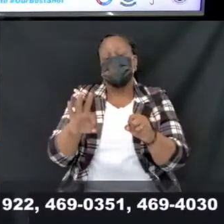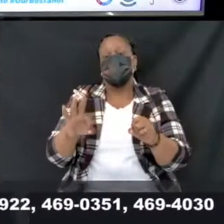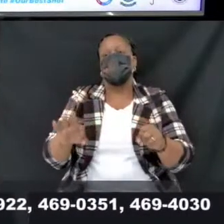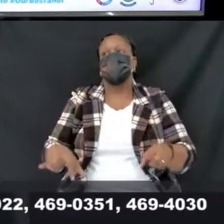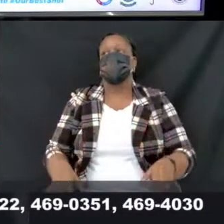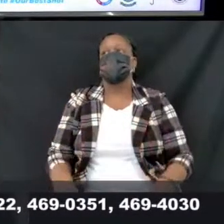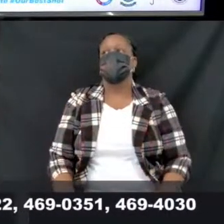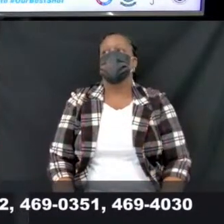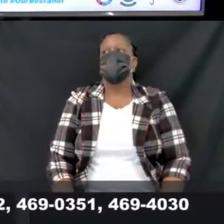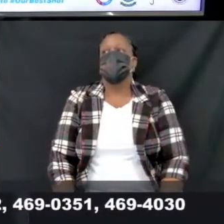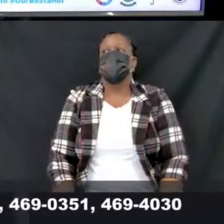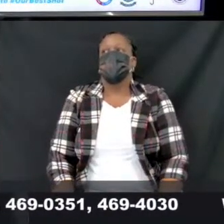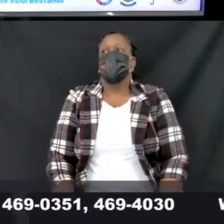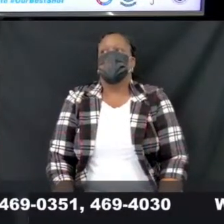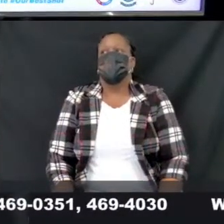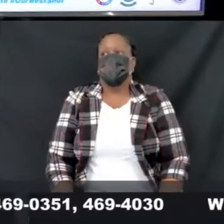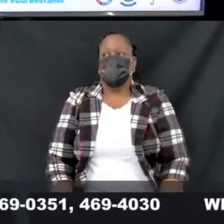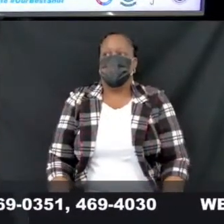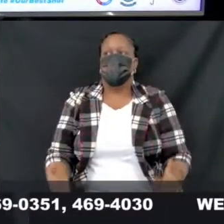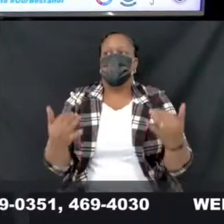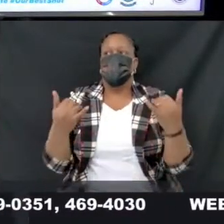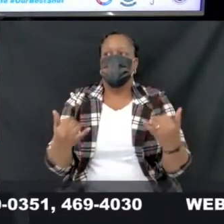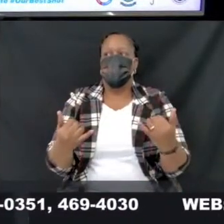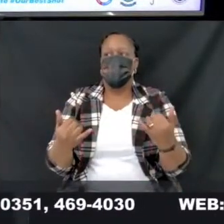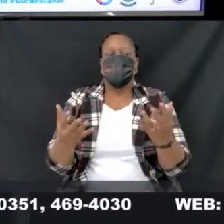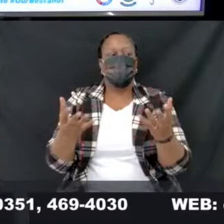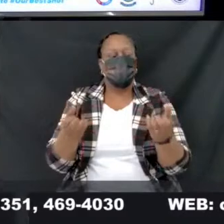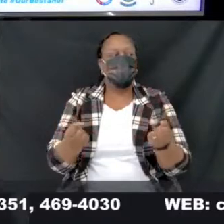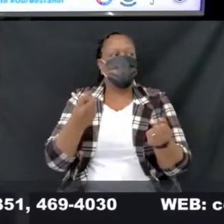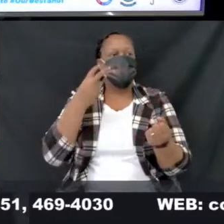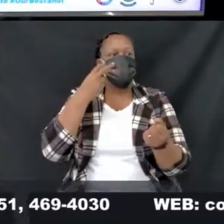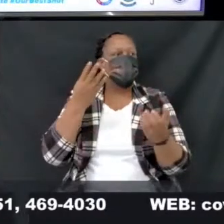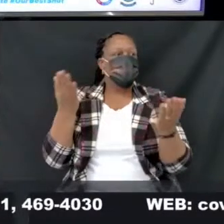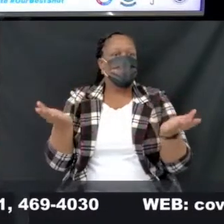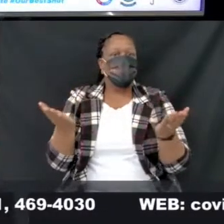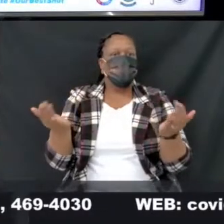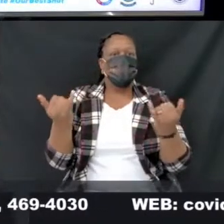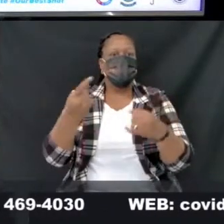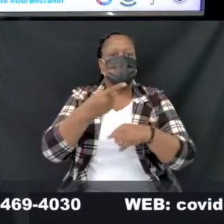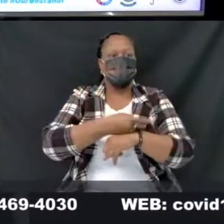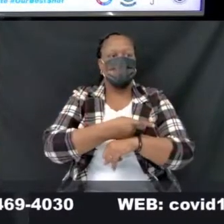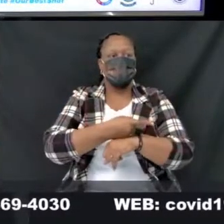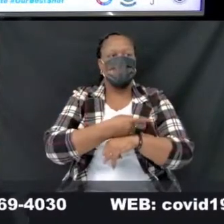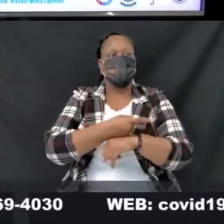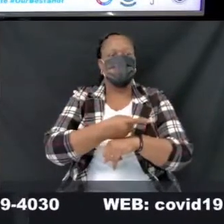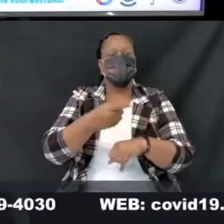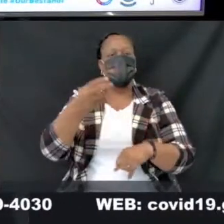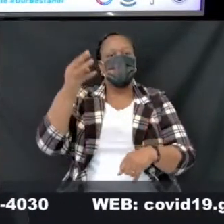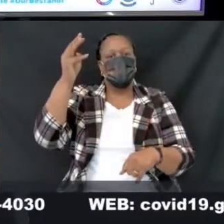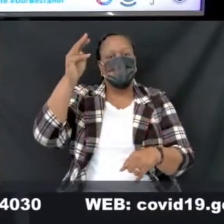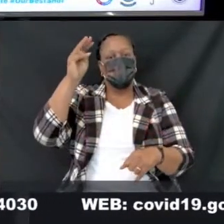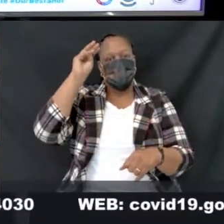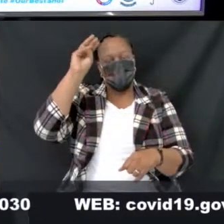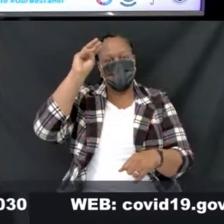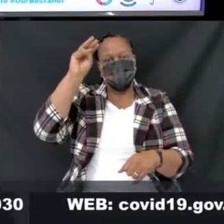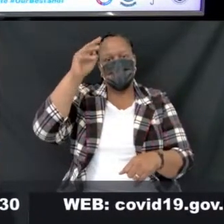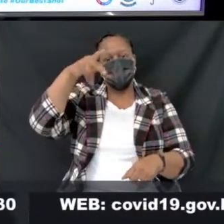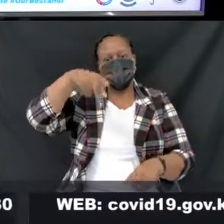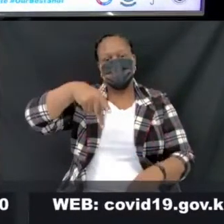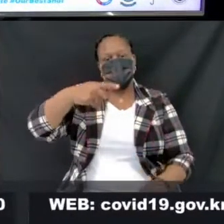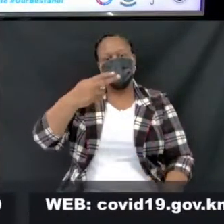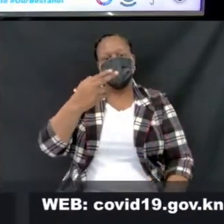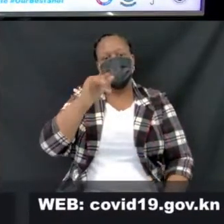pandemic. I want to recognize among us the Honorable Wendy Phipps, the